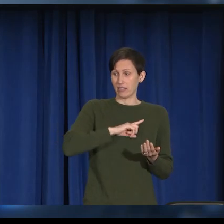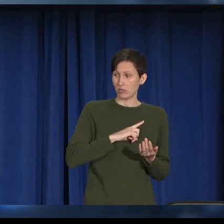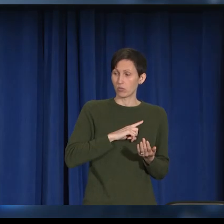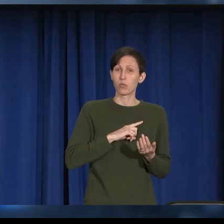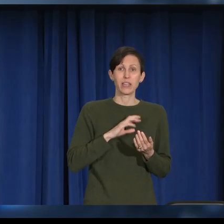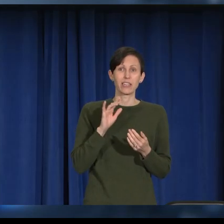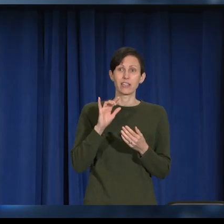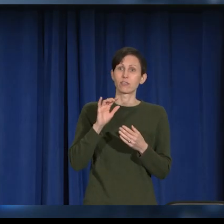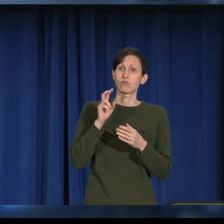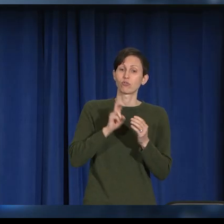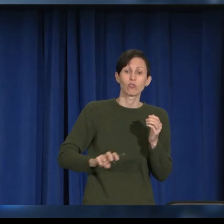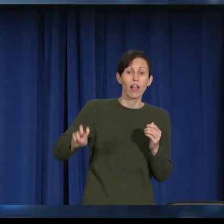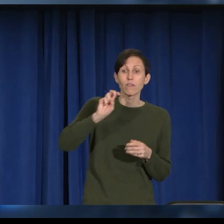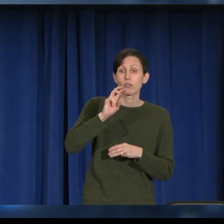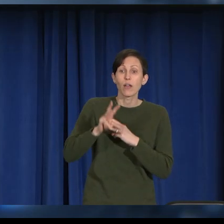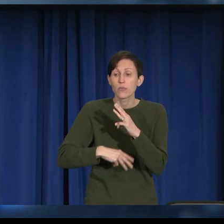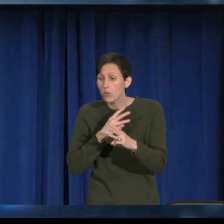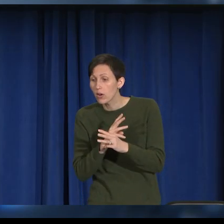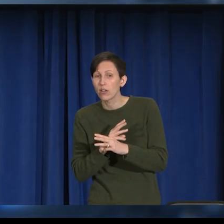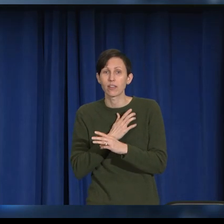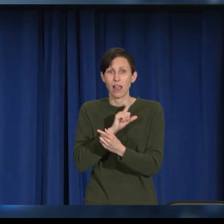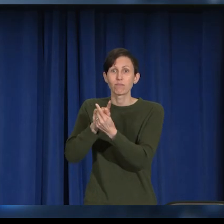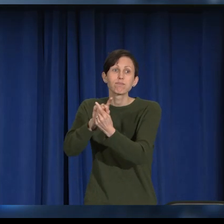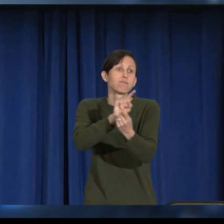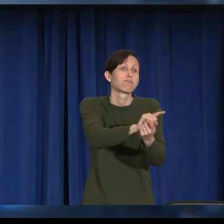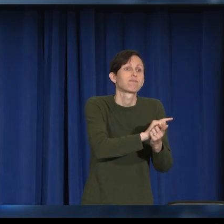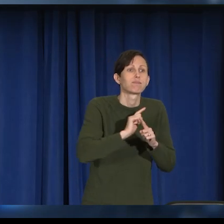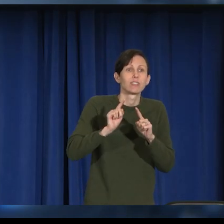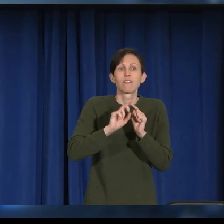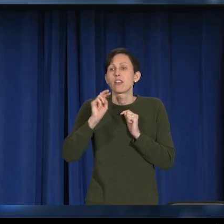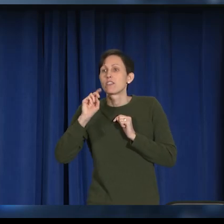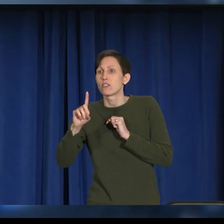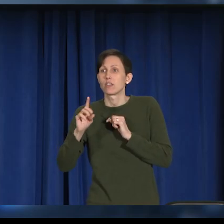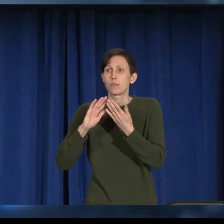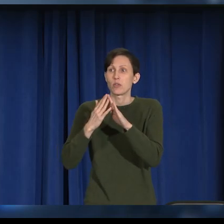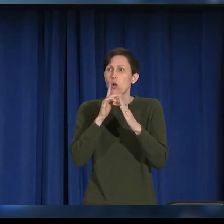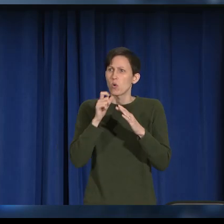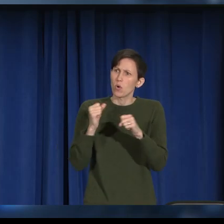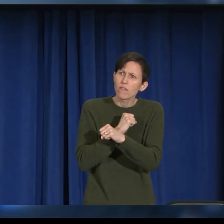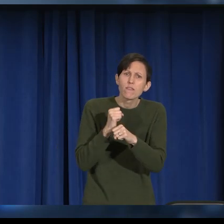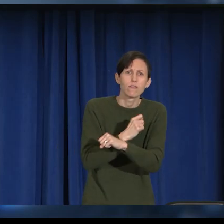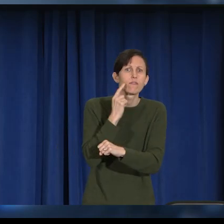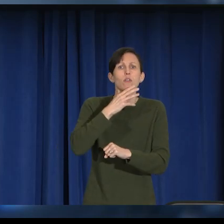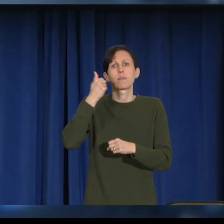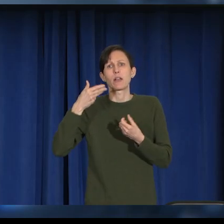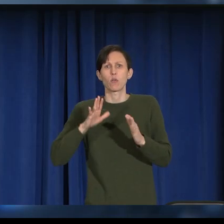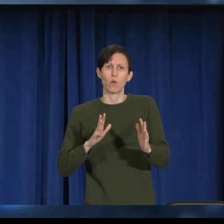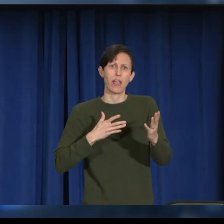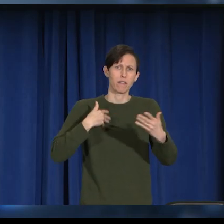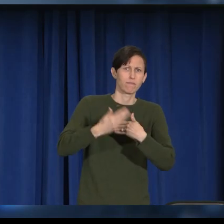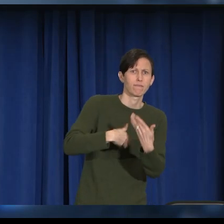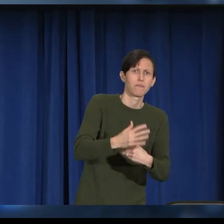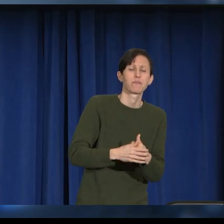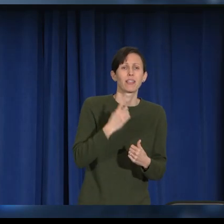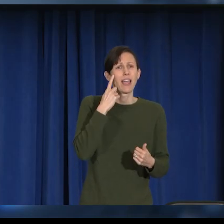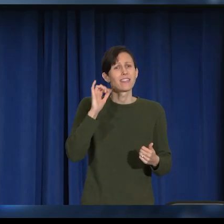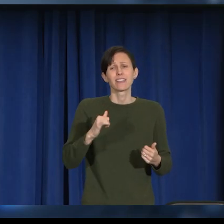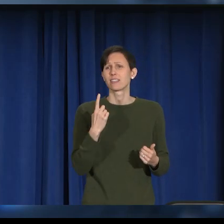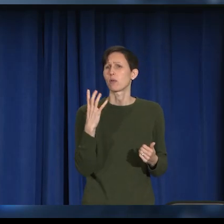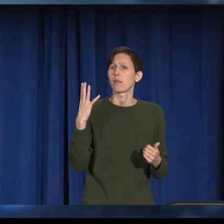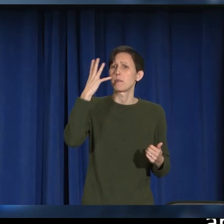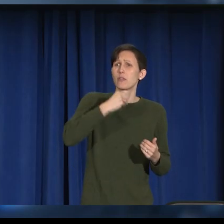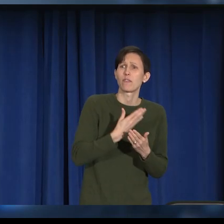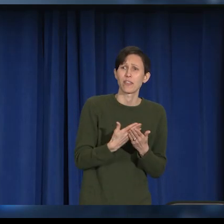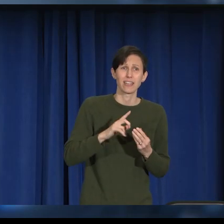around the world and find other neurodivergent communities who are advocating for a better way of doing things. I think that's one of the beautiful things